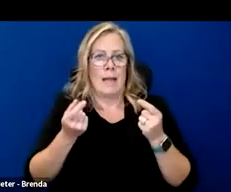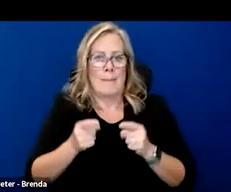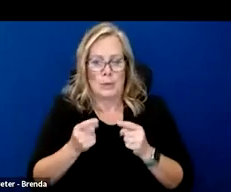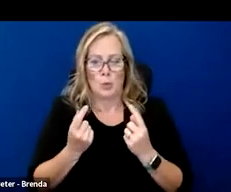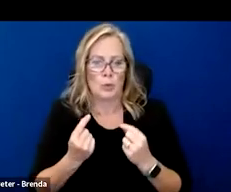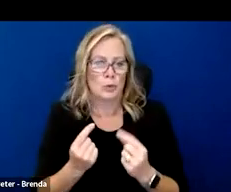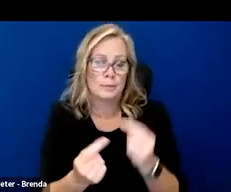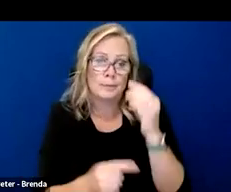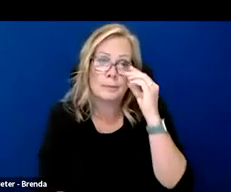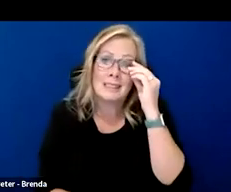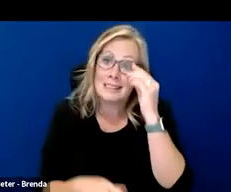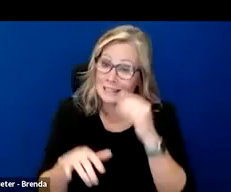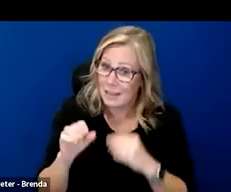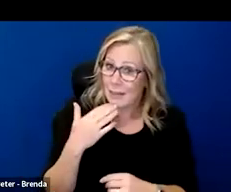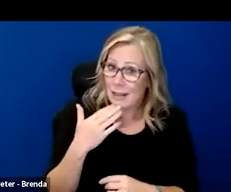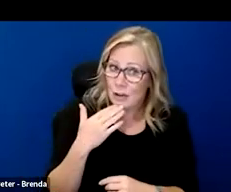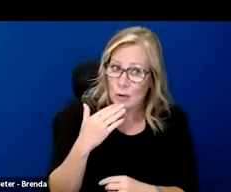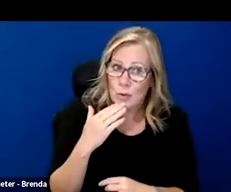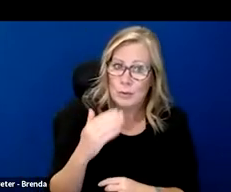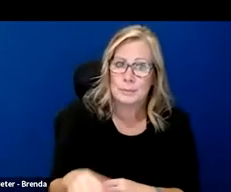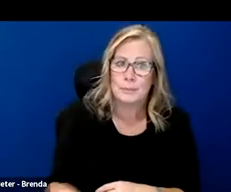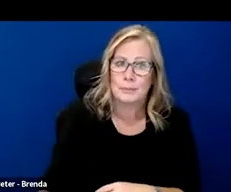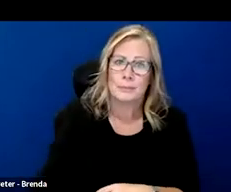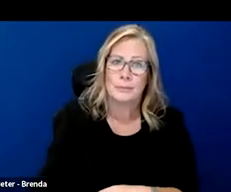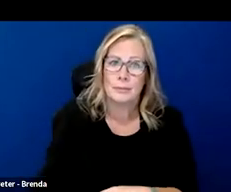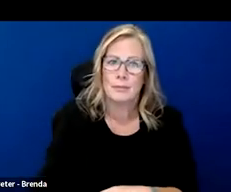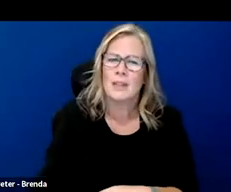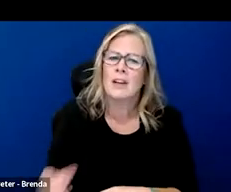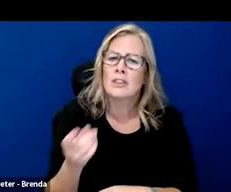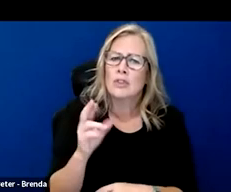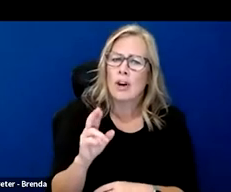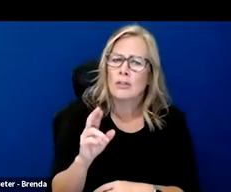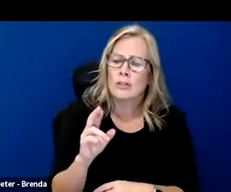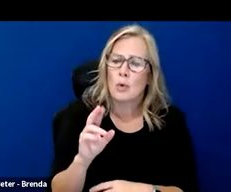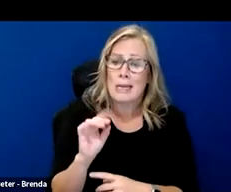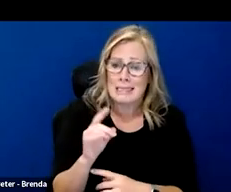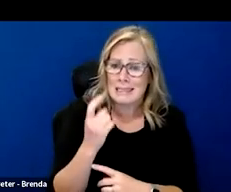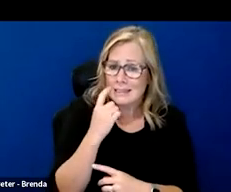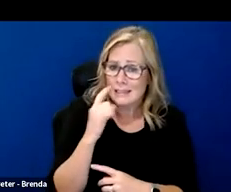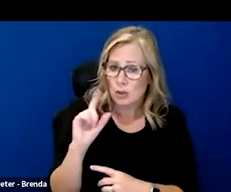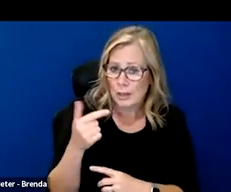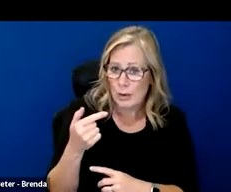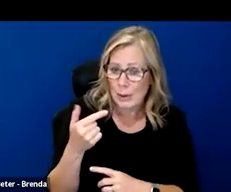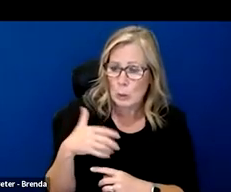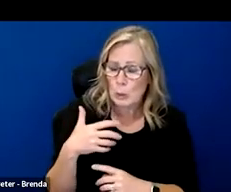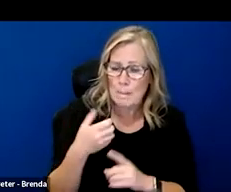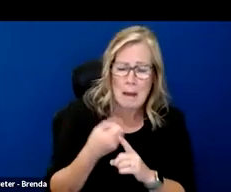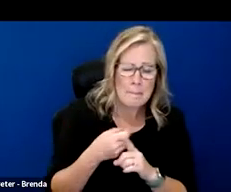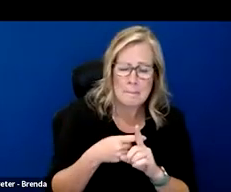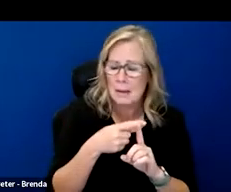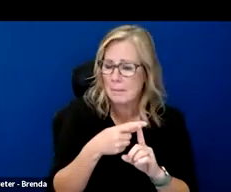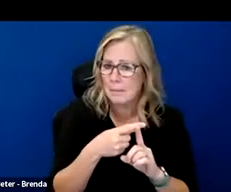in 2021, and it tragically led to the deaths of hundreds of people in the province and in our